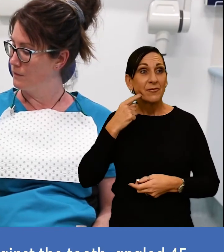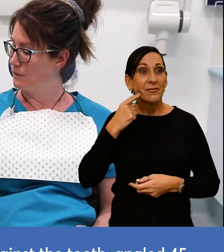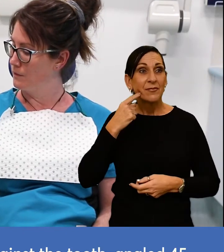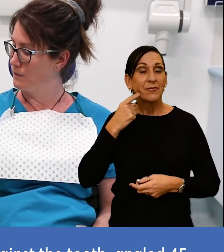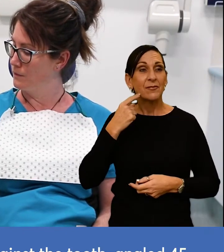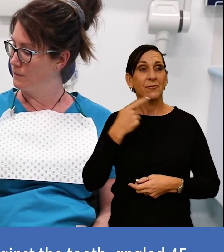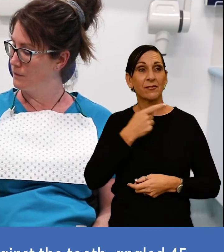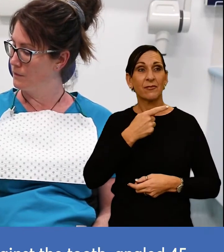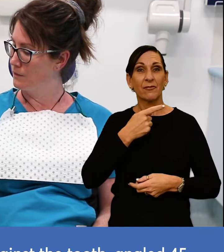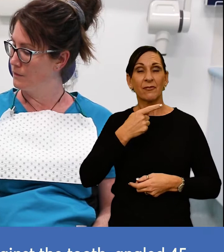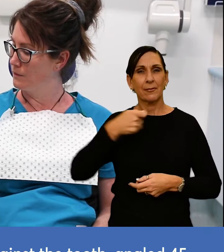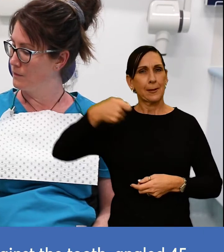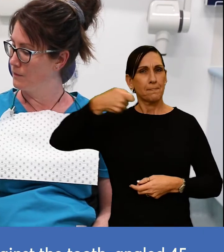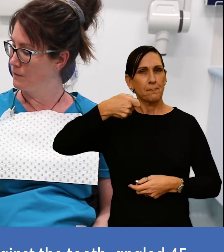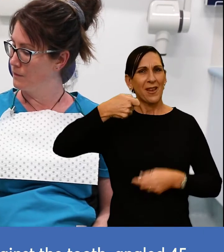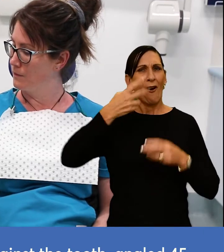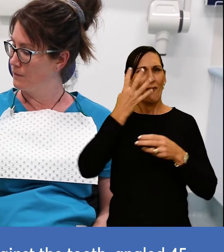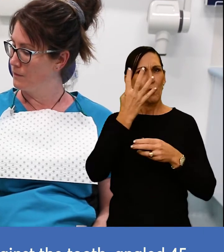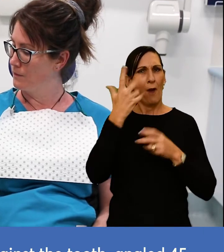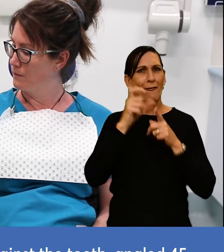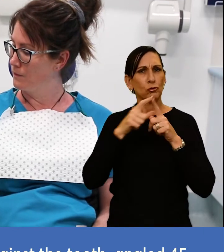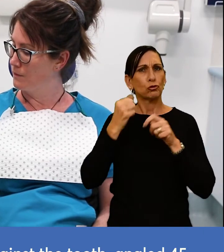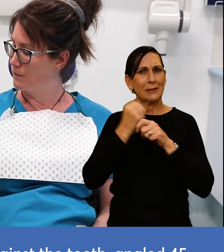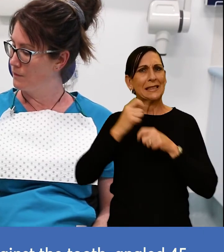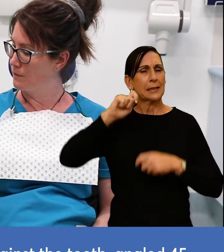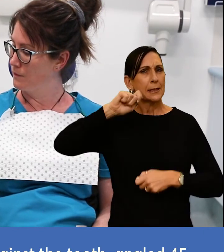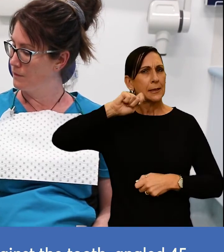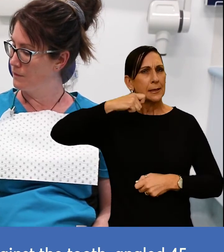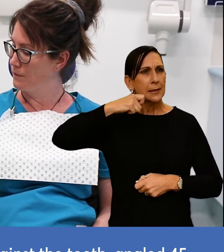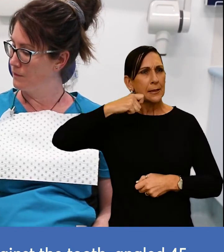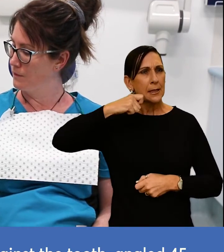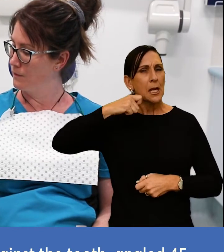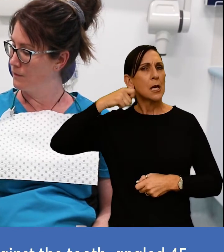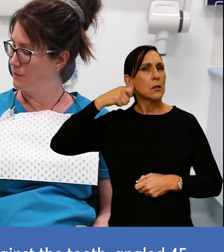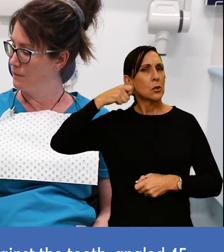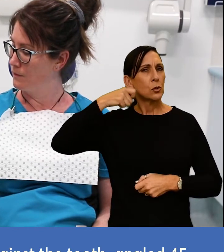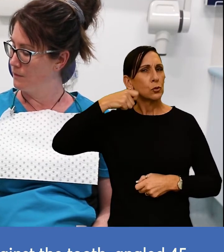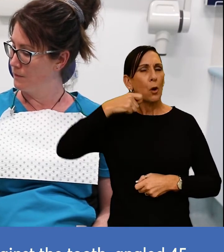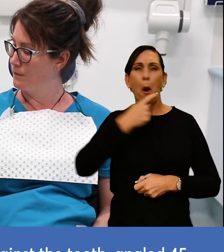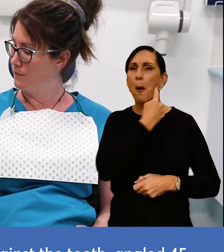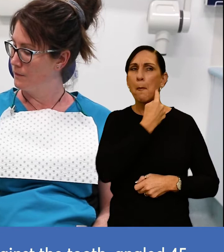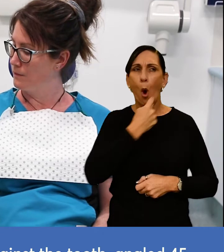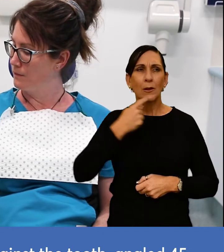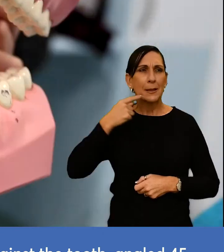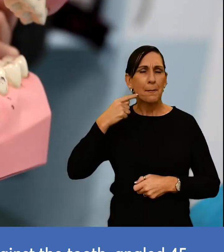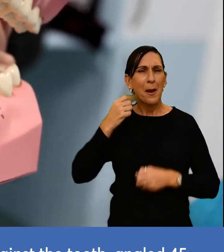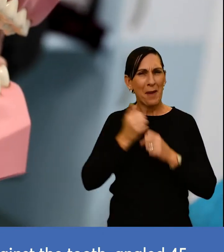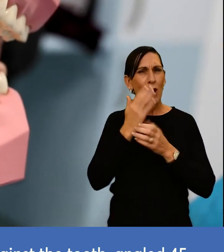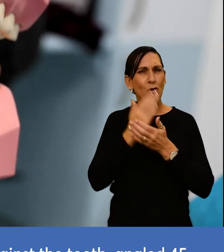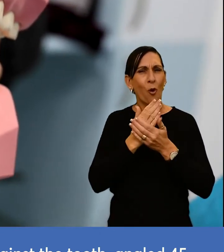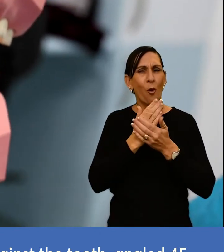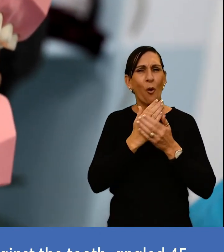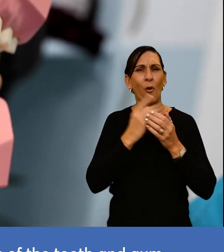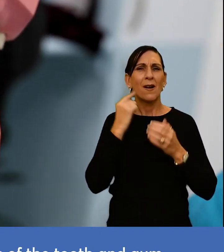shifting the toothbrush down, placing it against the tooth, angling that 45 degrees down again, and we're going to do the